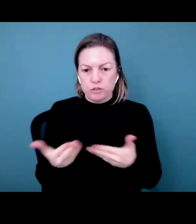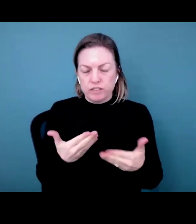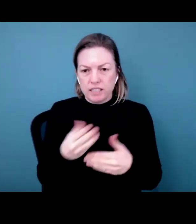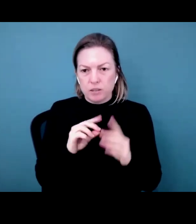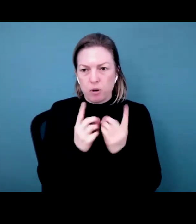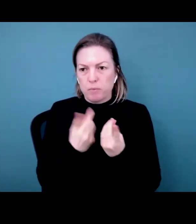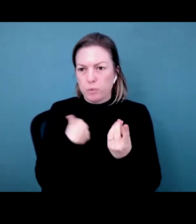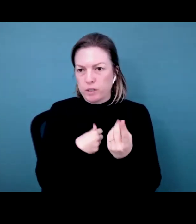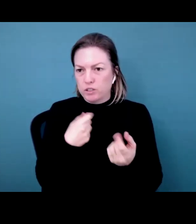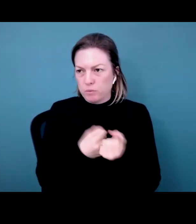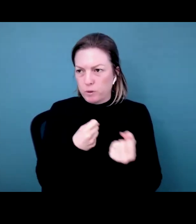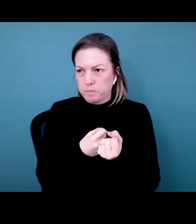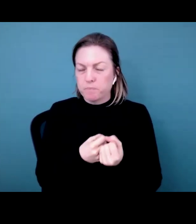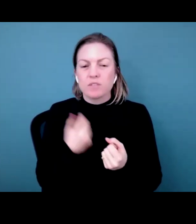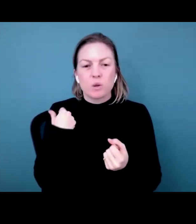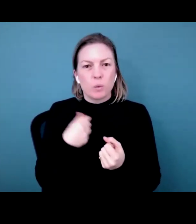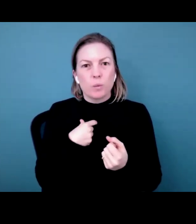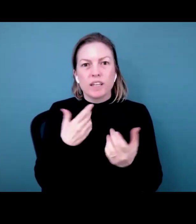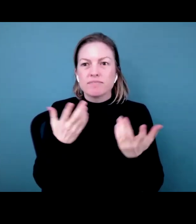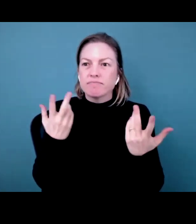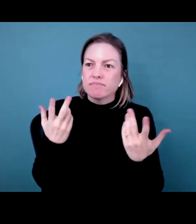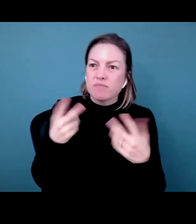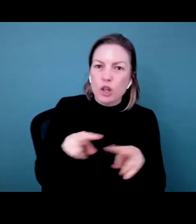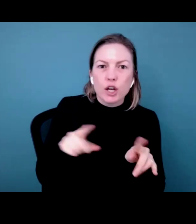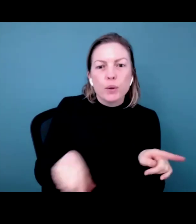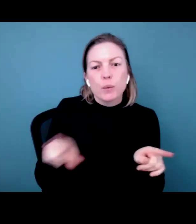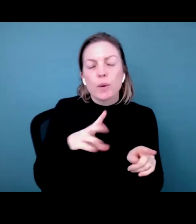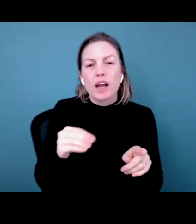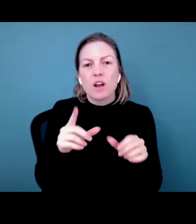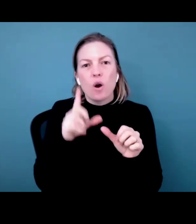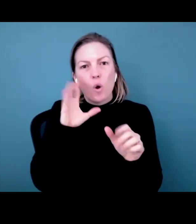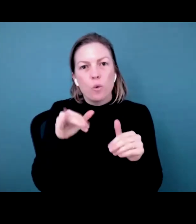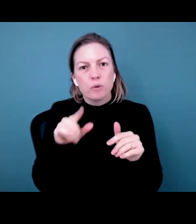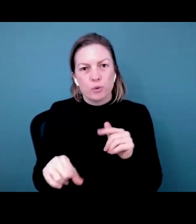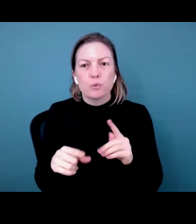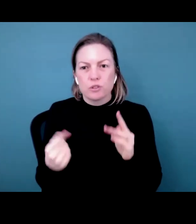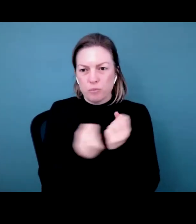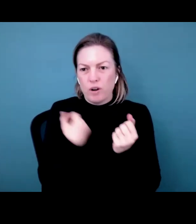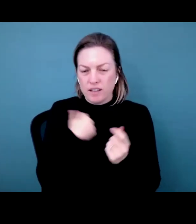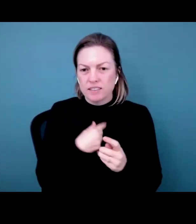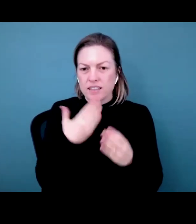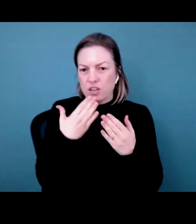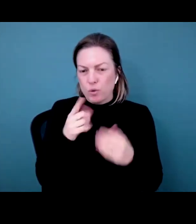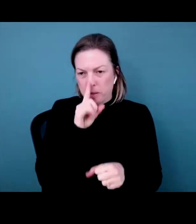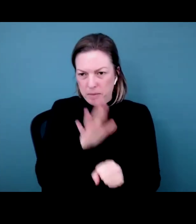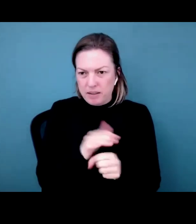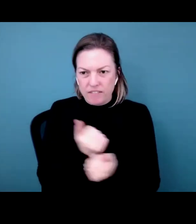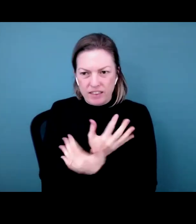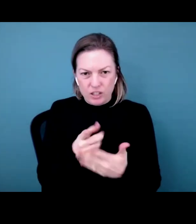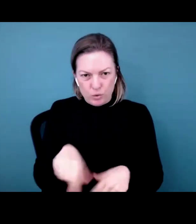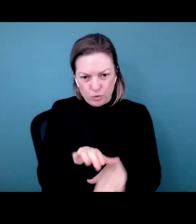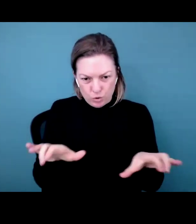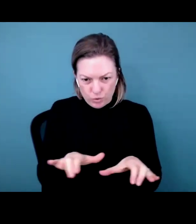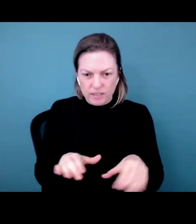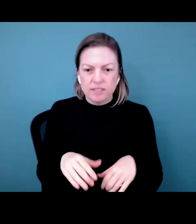to you, and we hope you will turn to us as we navigate these times together. I want to thank you again for the commitment and everything you're doing and being our touch